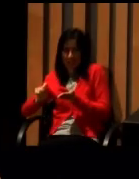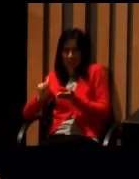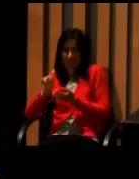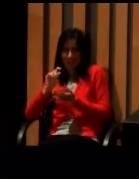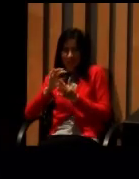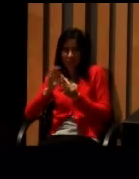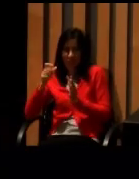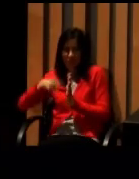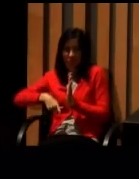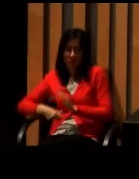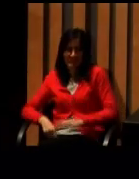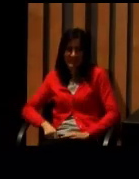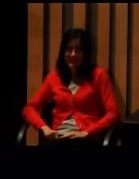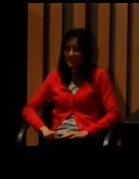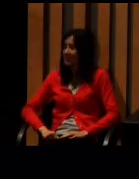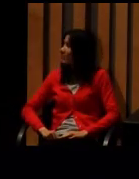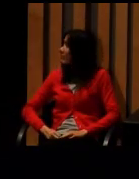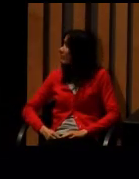Never heard of it. I didn't.